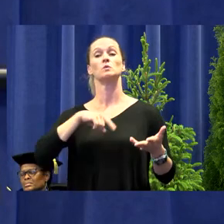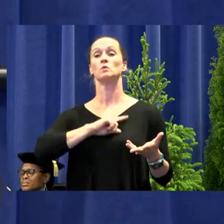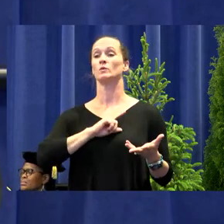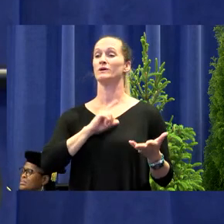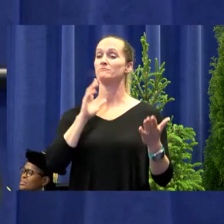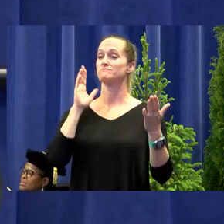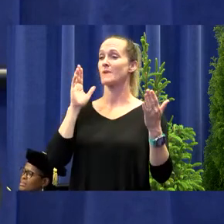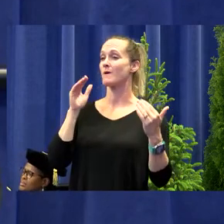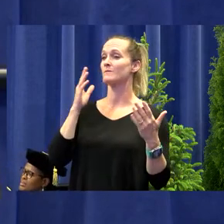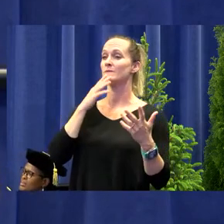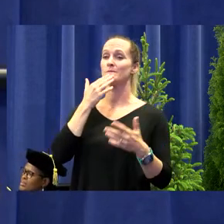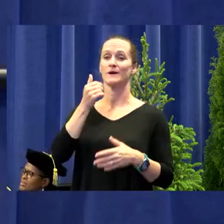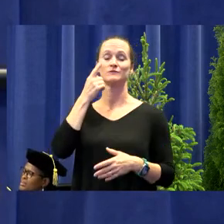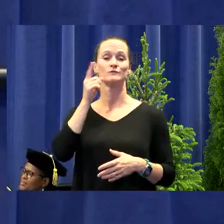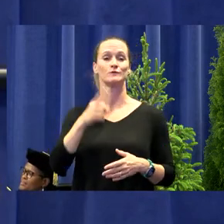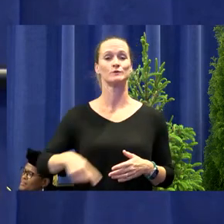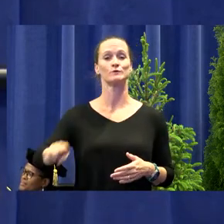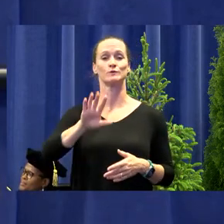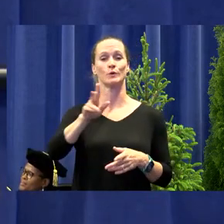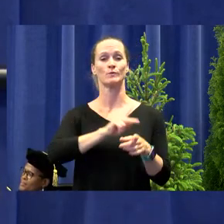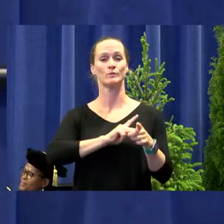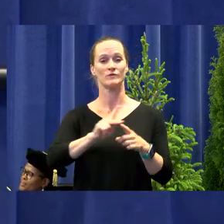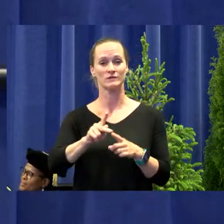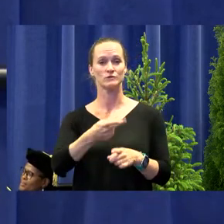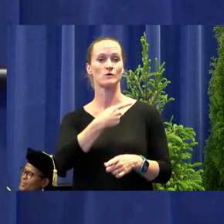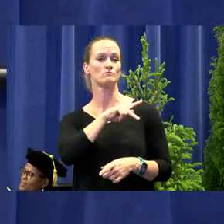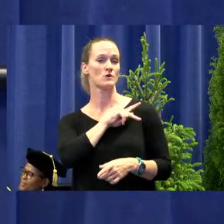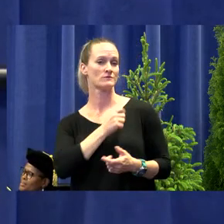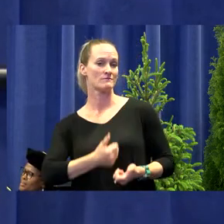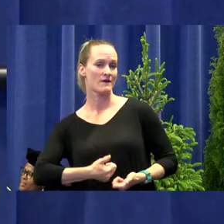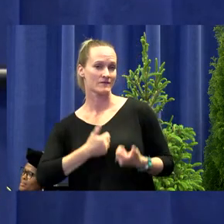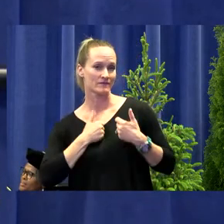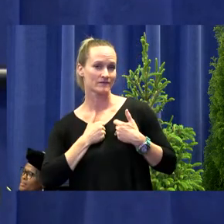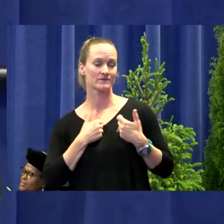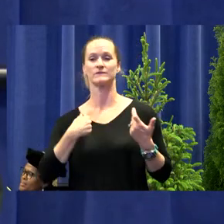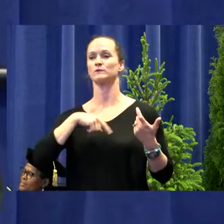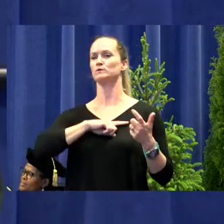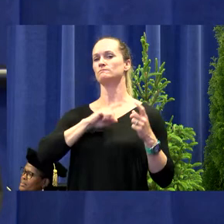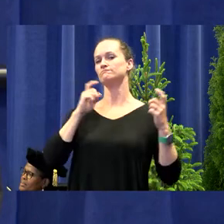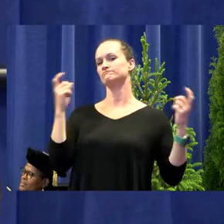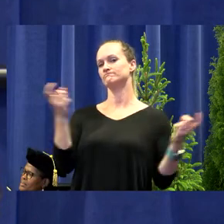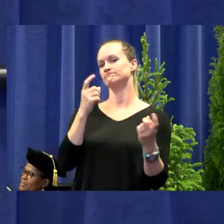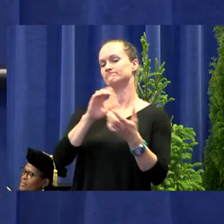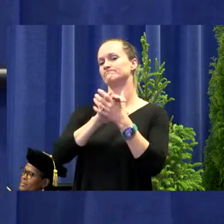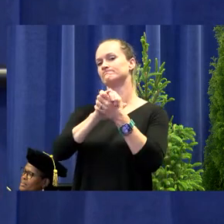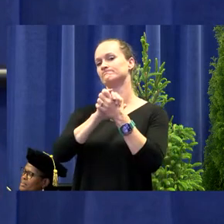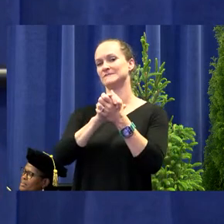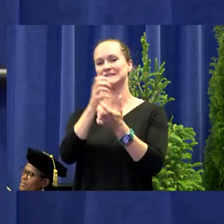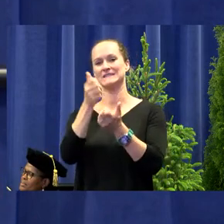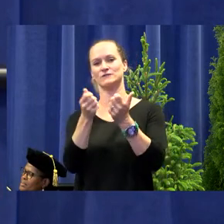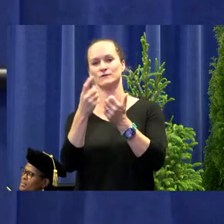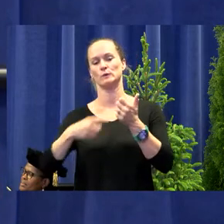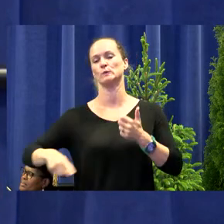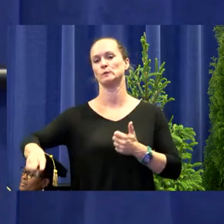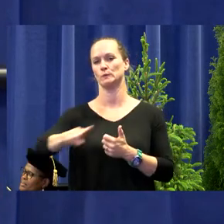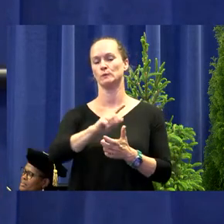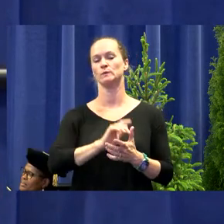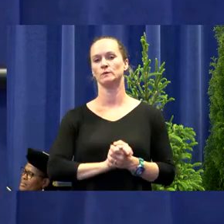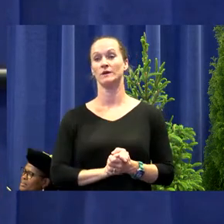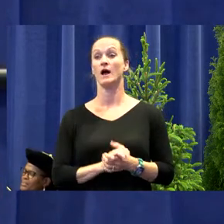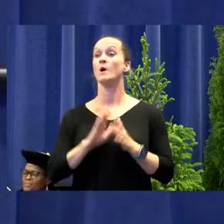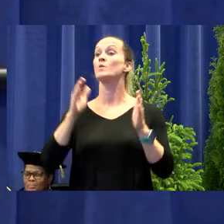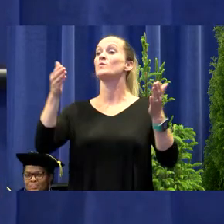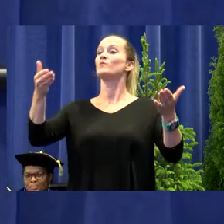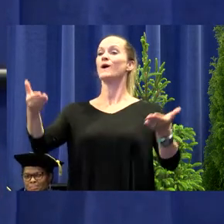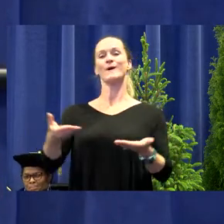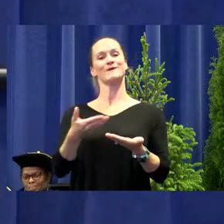the very best in your personal and professional life. We celebrate and congratulate each of you today and welcome